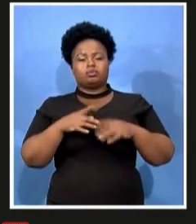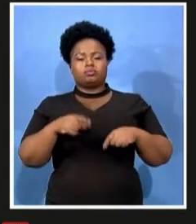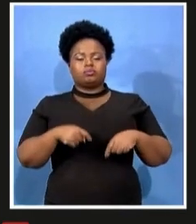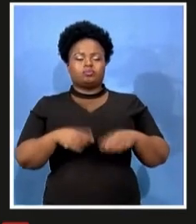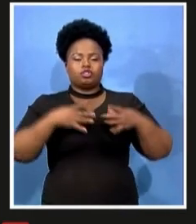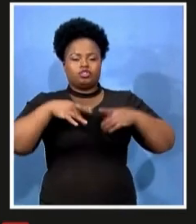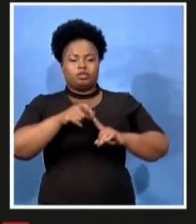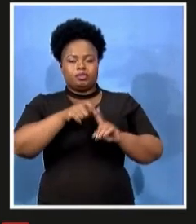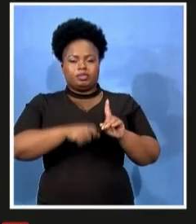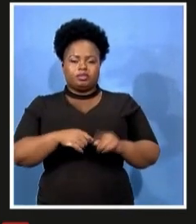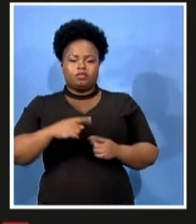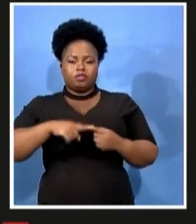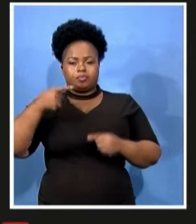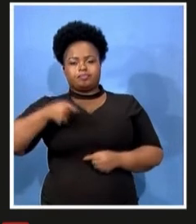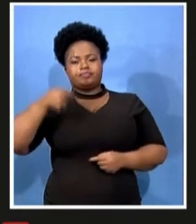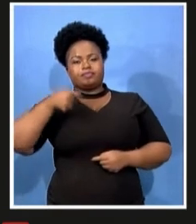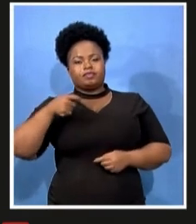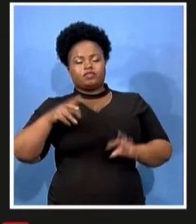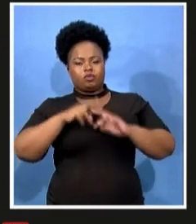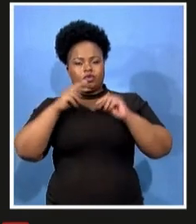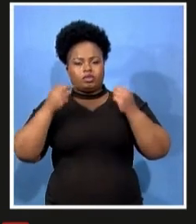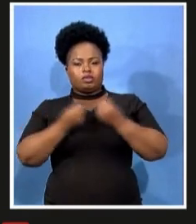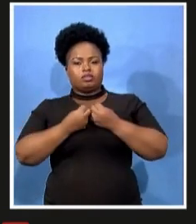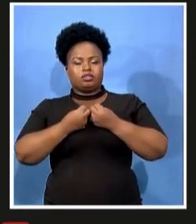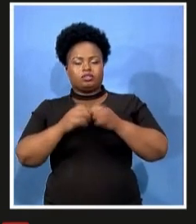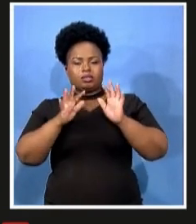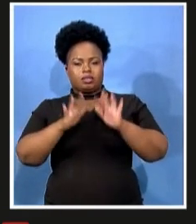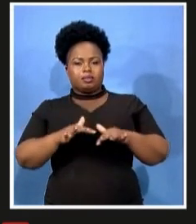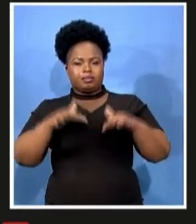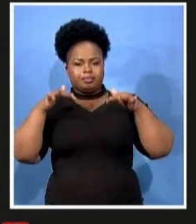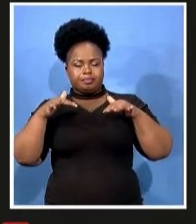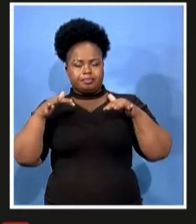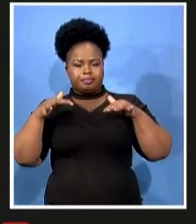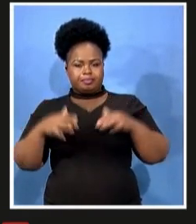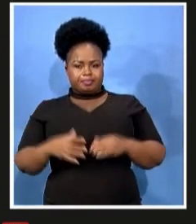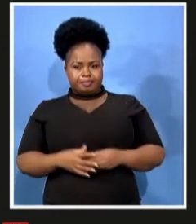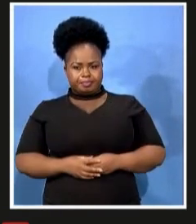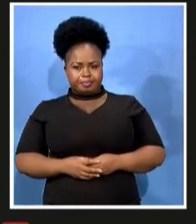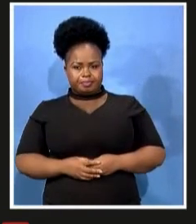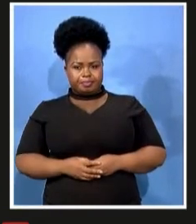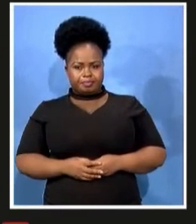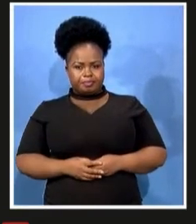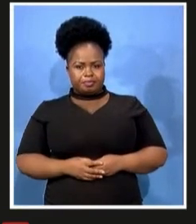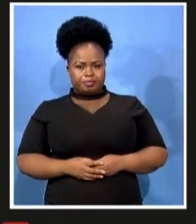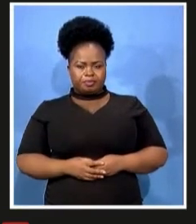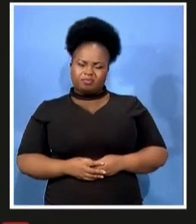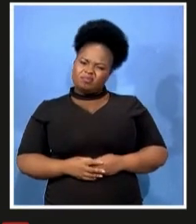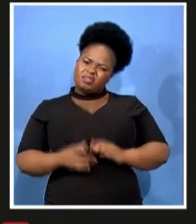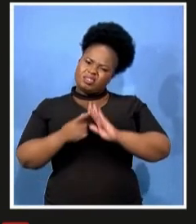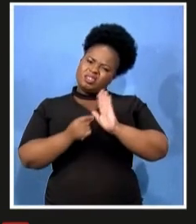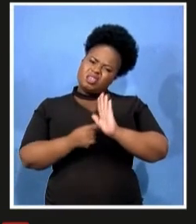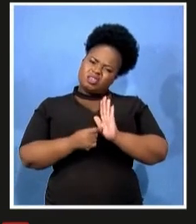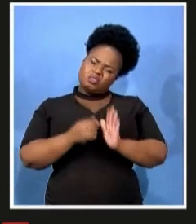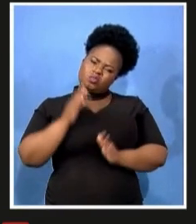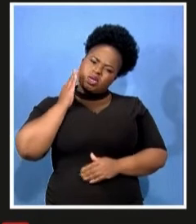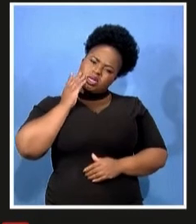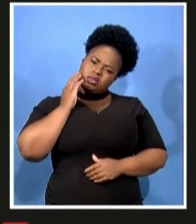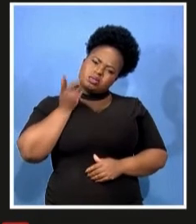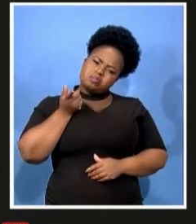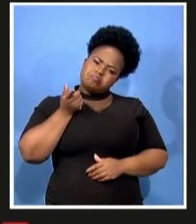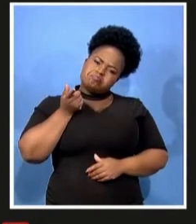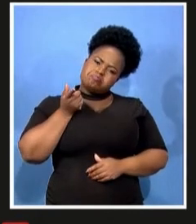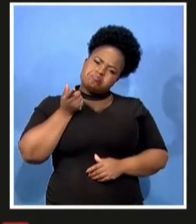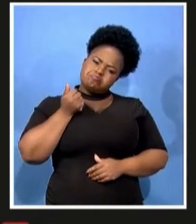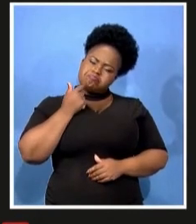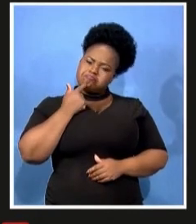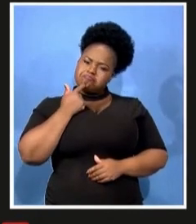Assembly. It is dated. It is saying, the heading there, dear Mr. Frolick,